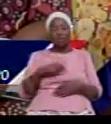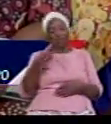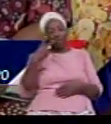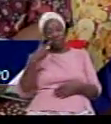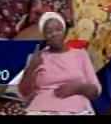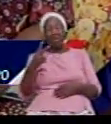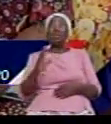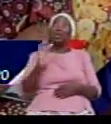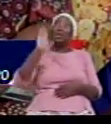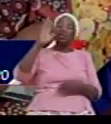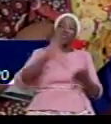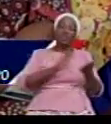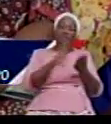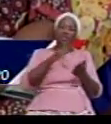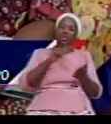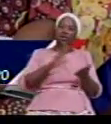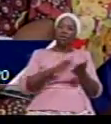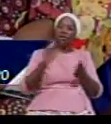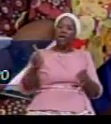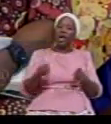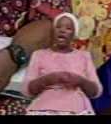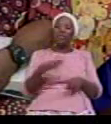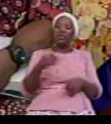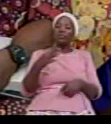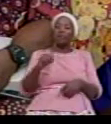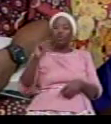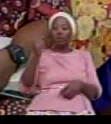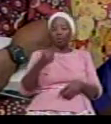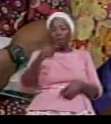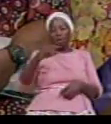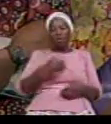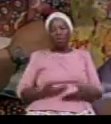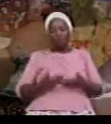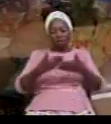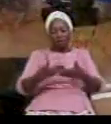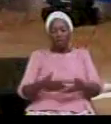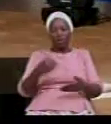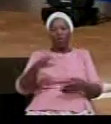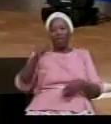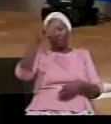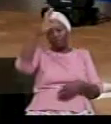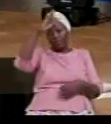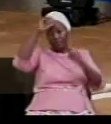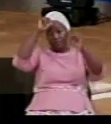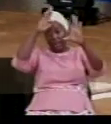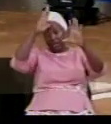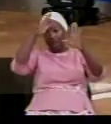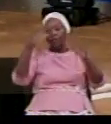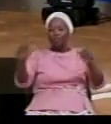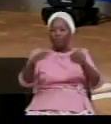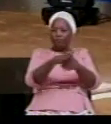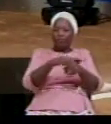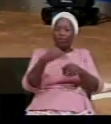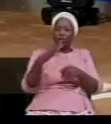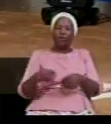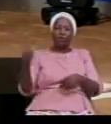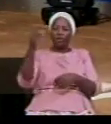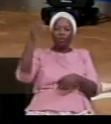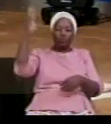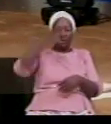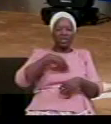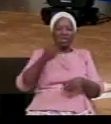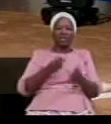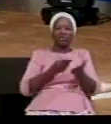his glory, the glory as of the only begotten of the Father, full of grace and the truth.